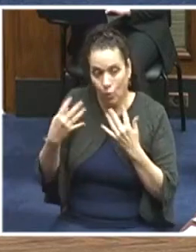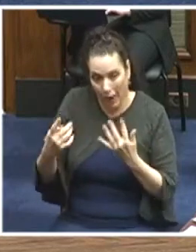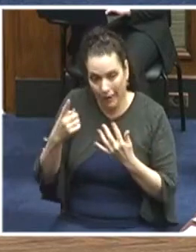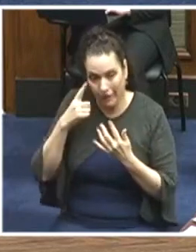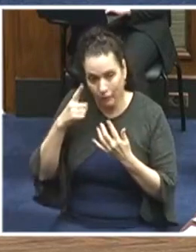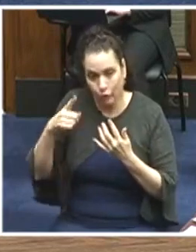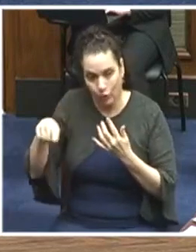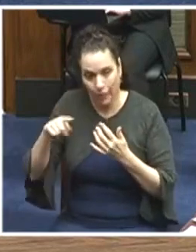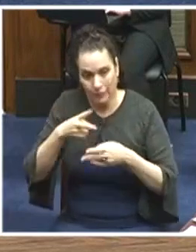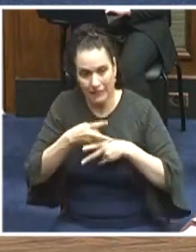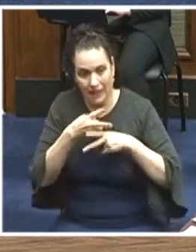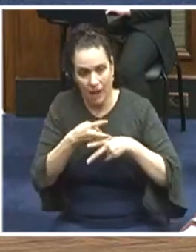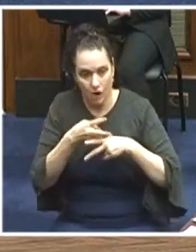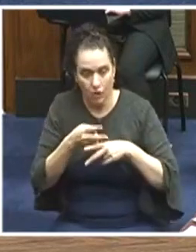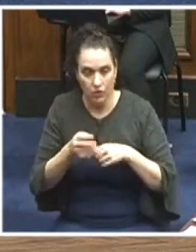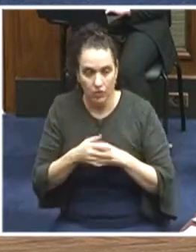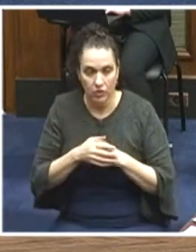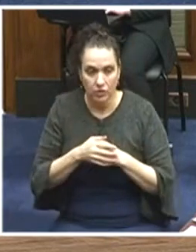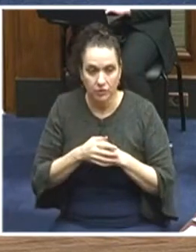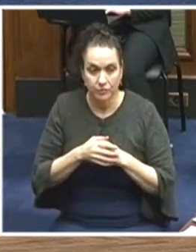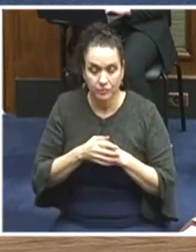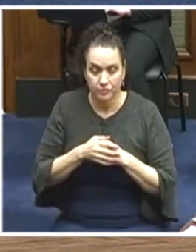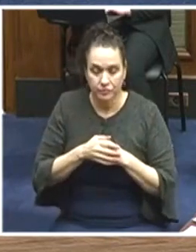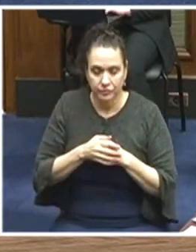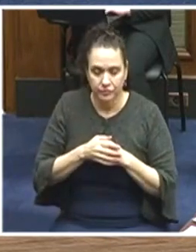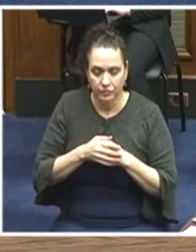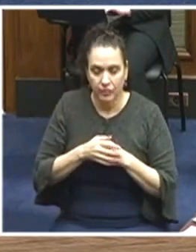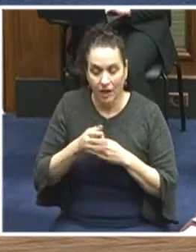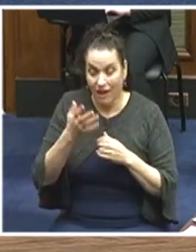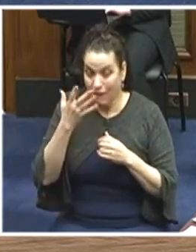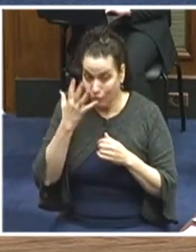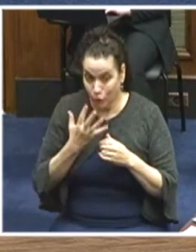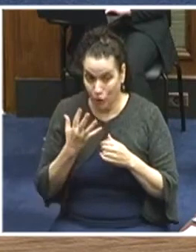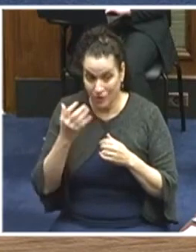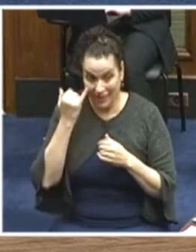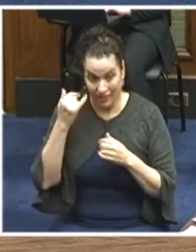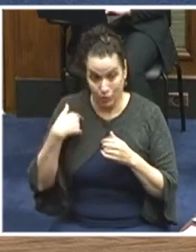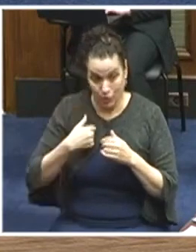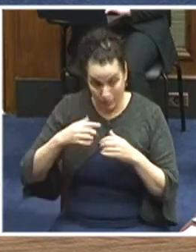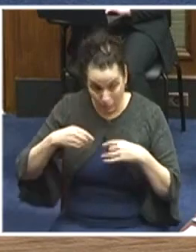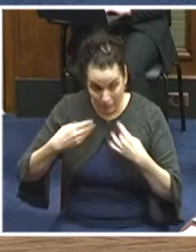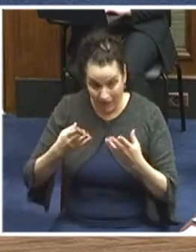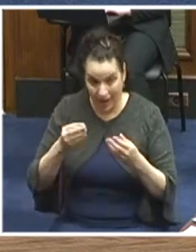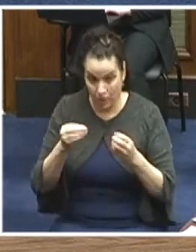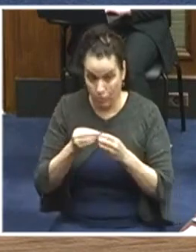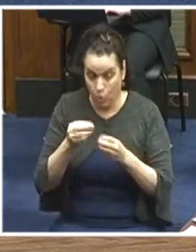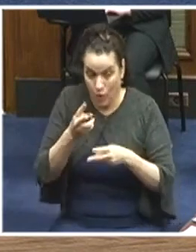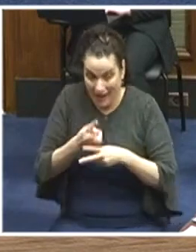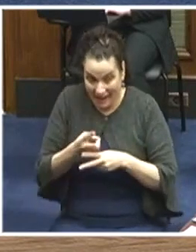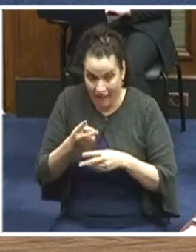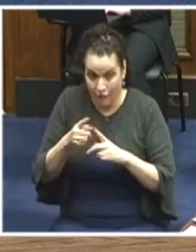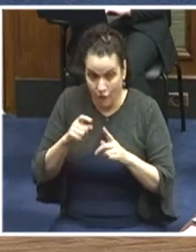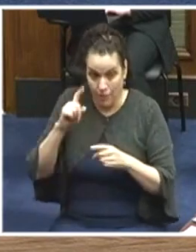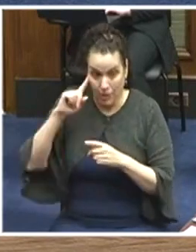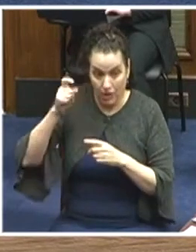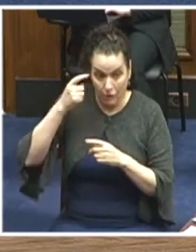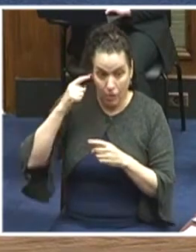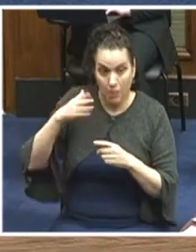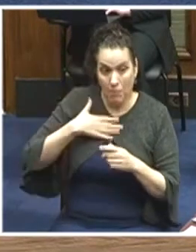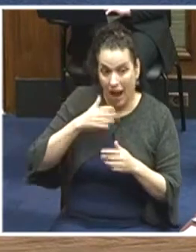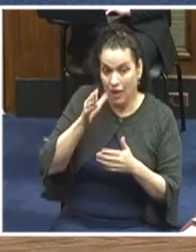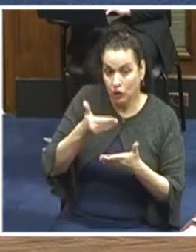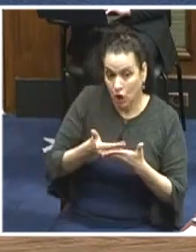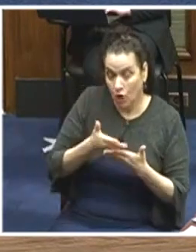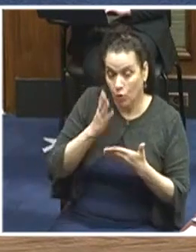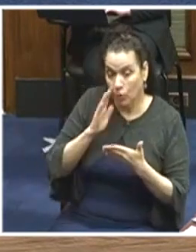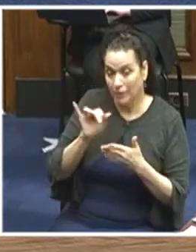In other words, if we unfortunately get more managed care from all of you, the government, my daughter will be everyone's daughter.